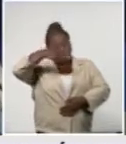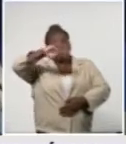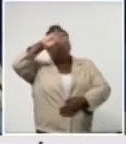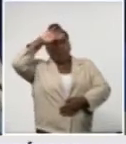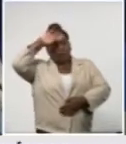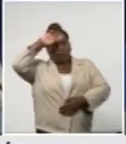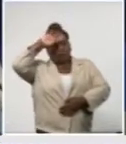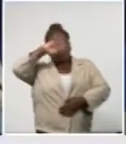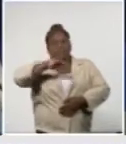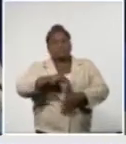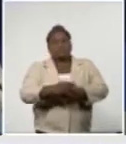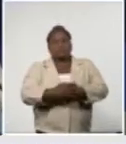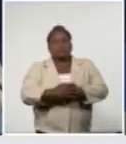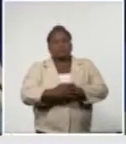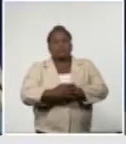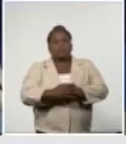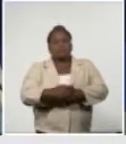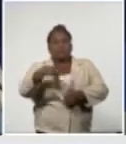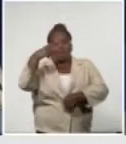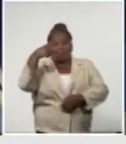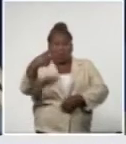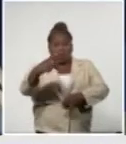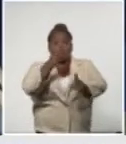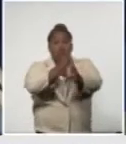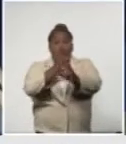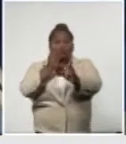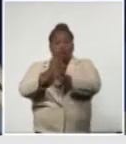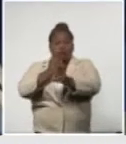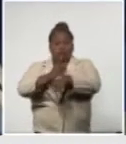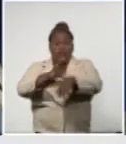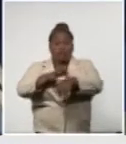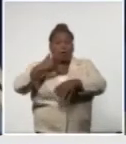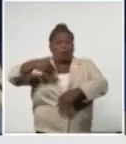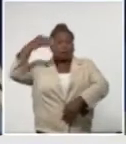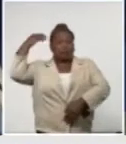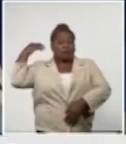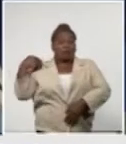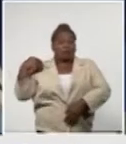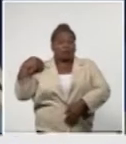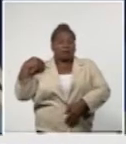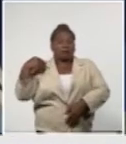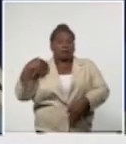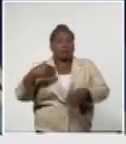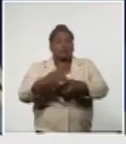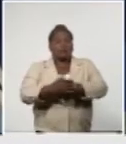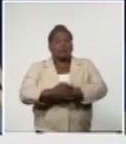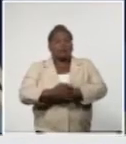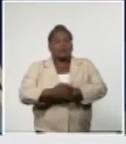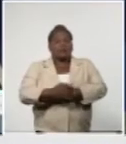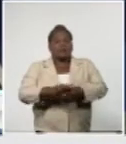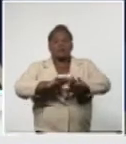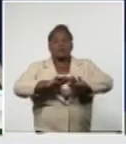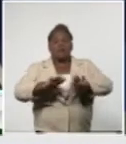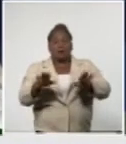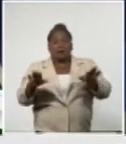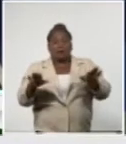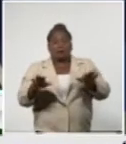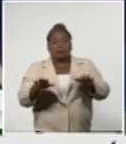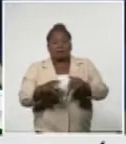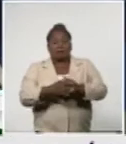and they are Cuban. The 2 are confirmed case contacts, and with this,